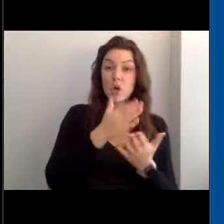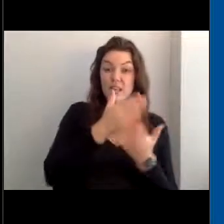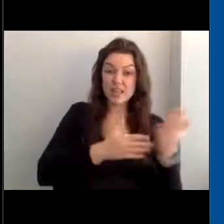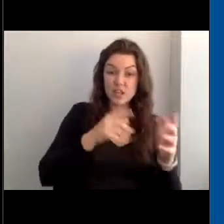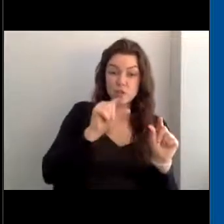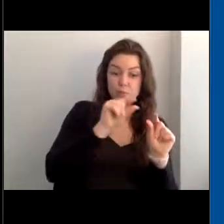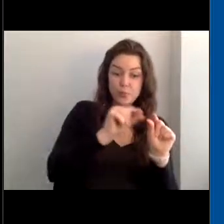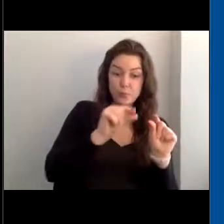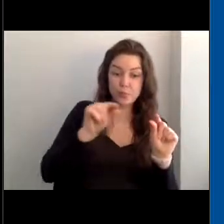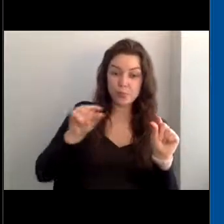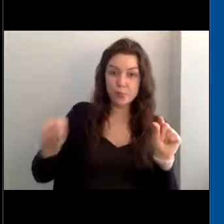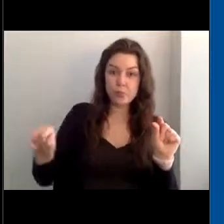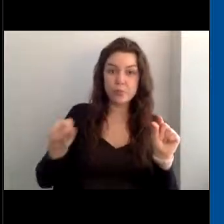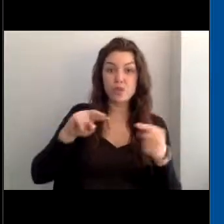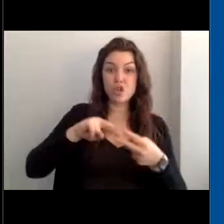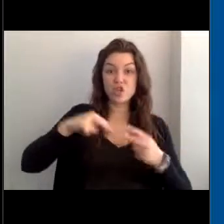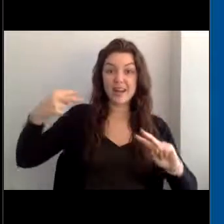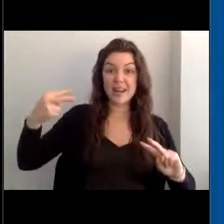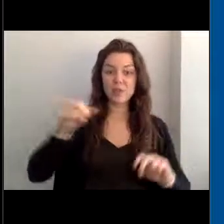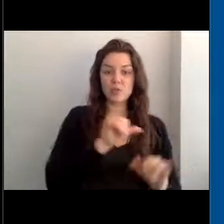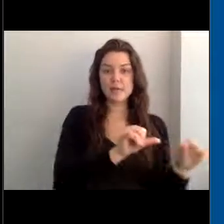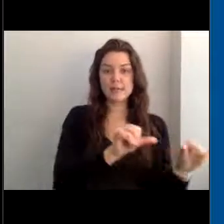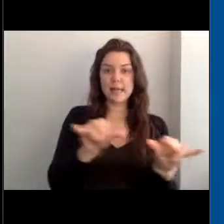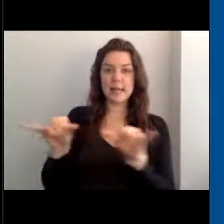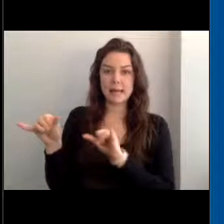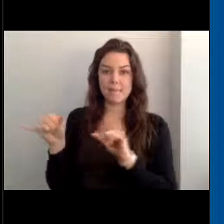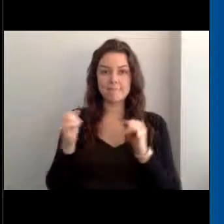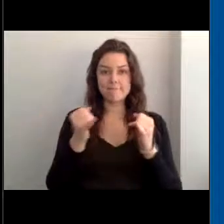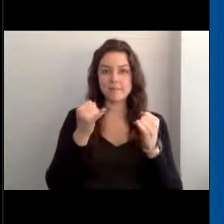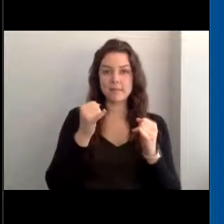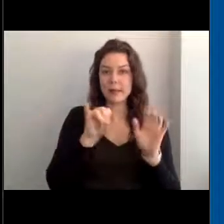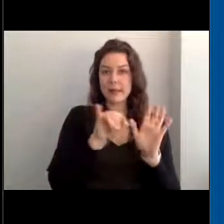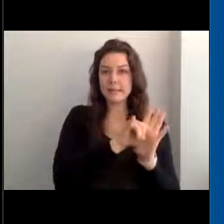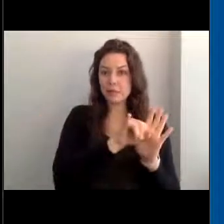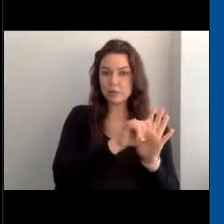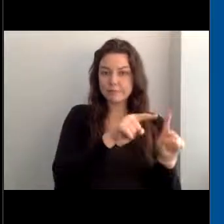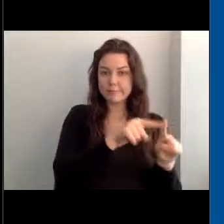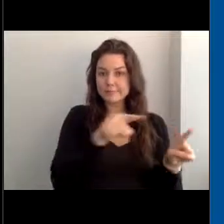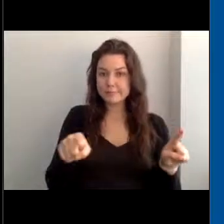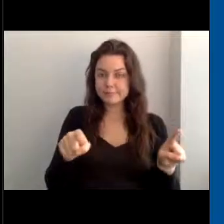all clones of one another and making up one animal. It's kind of like